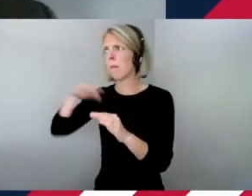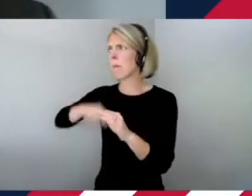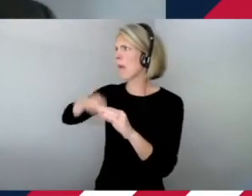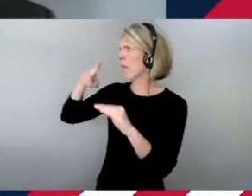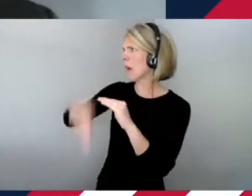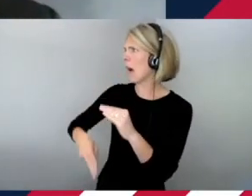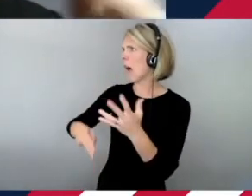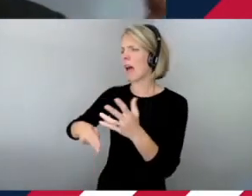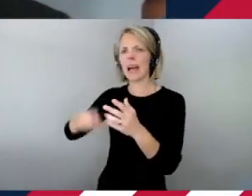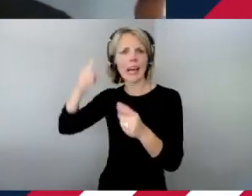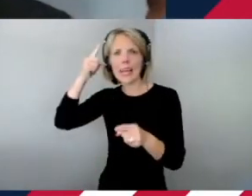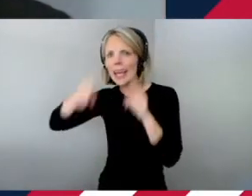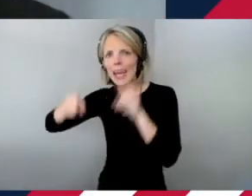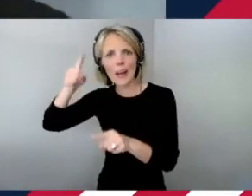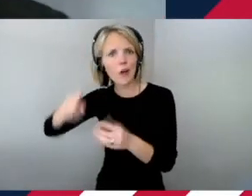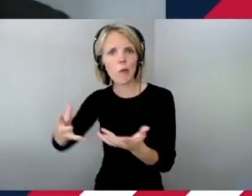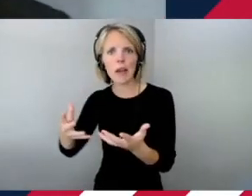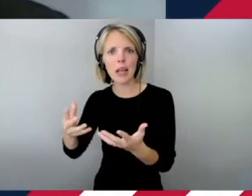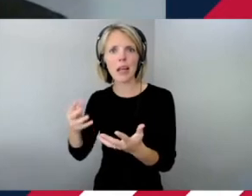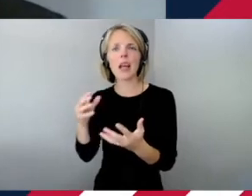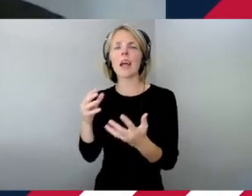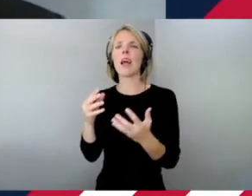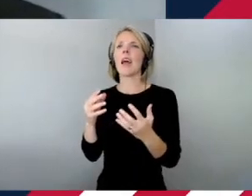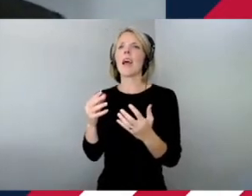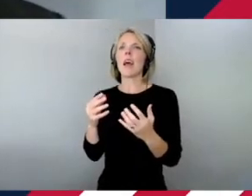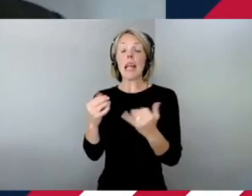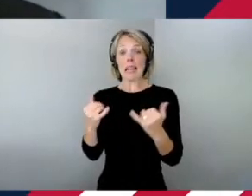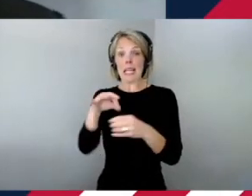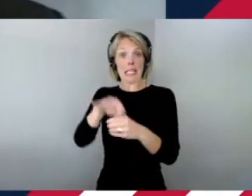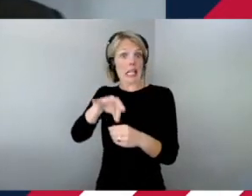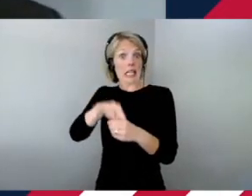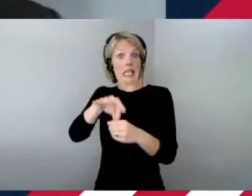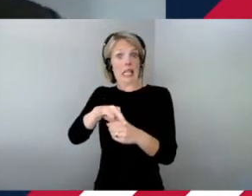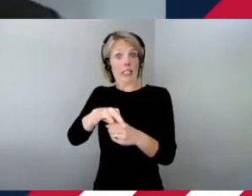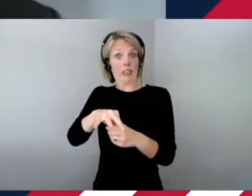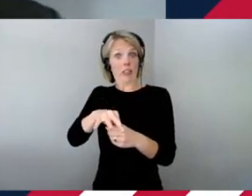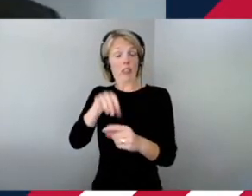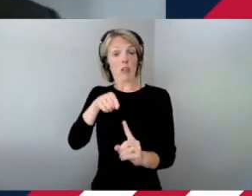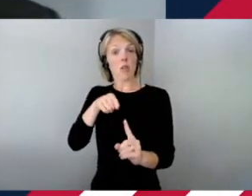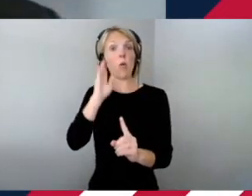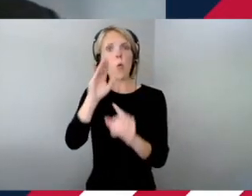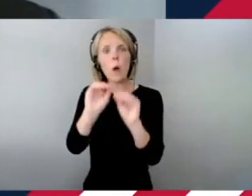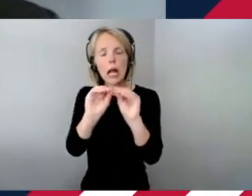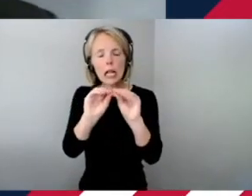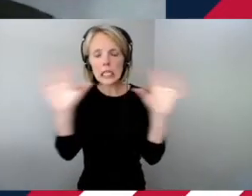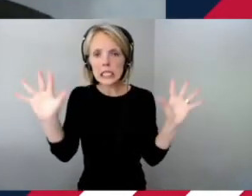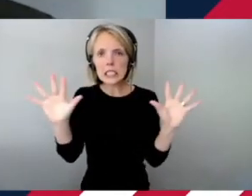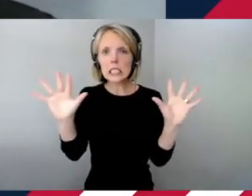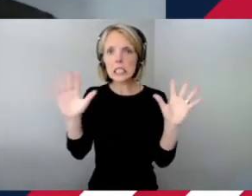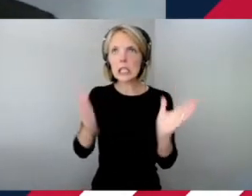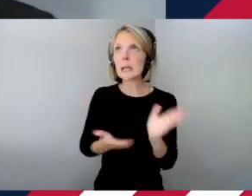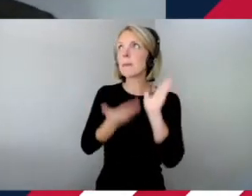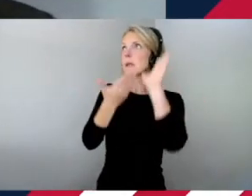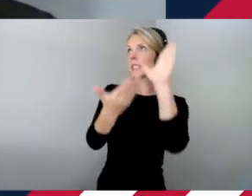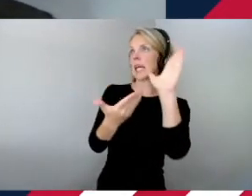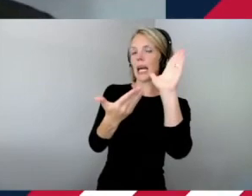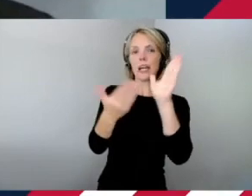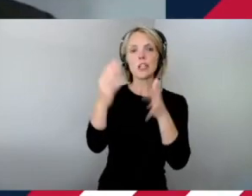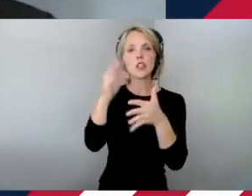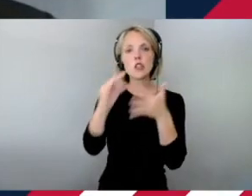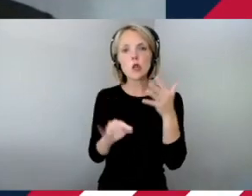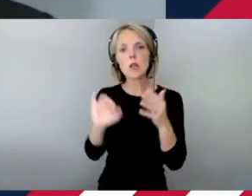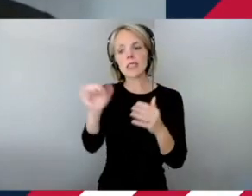And this election will more clearly present the choices that John